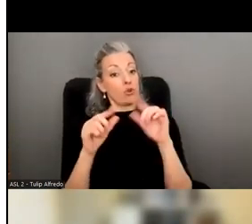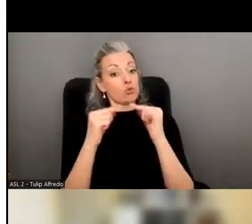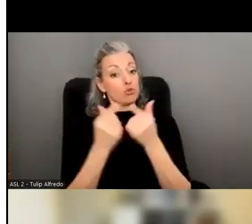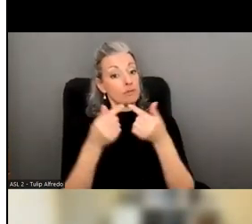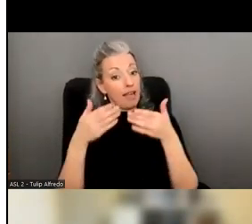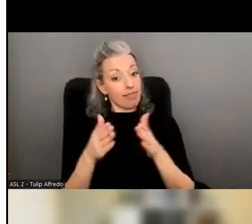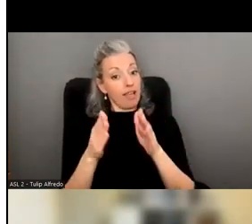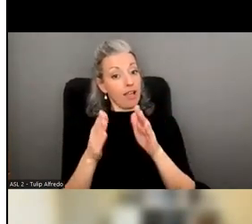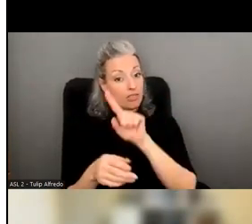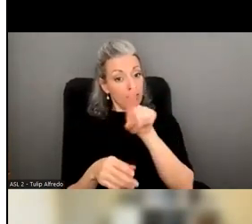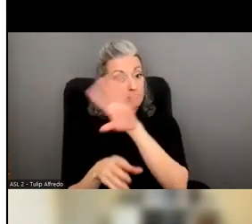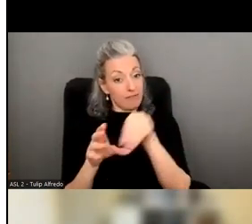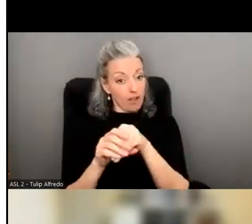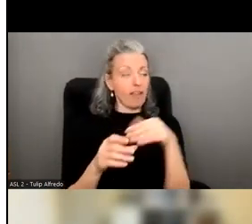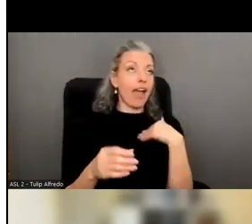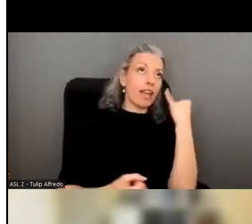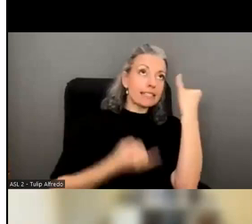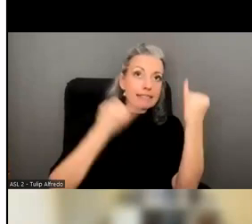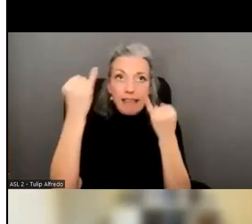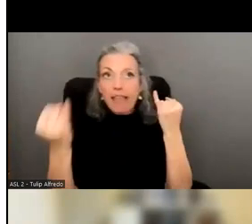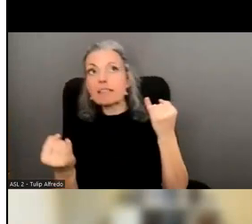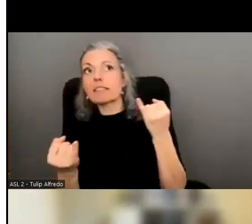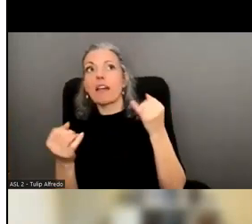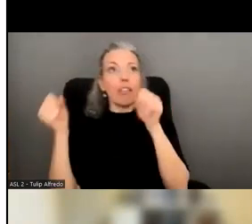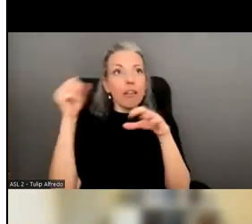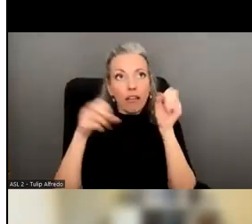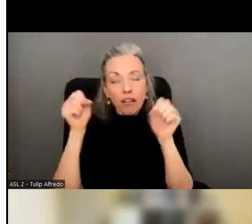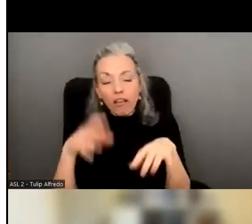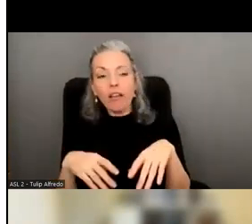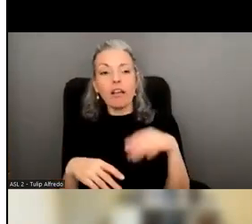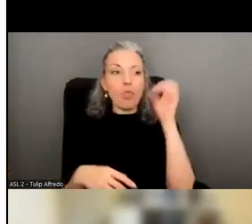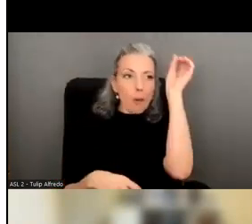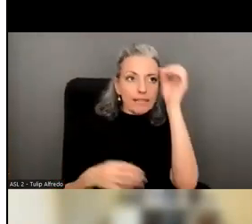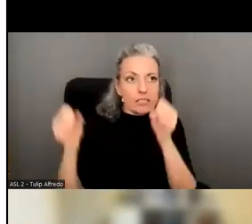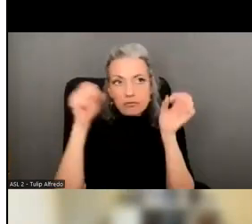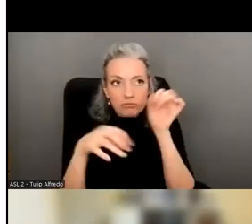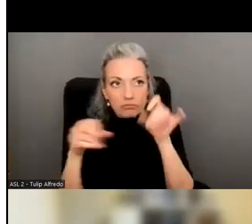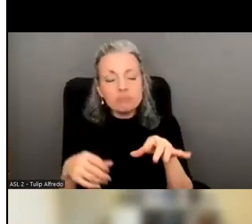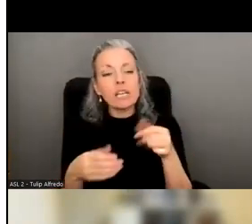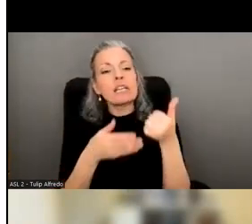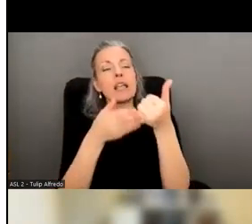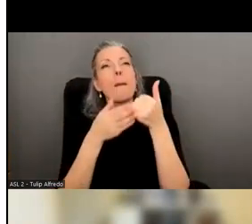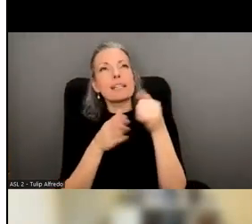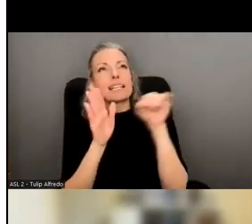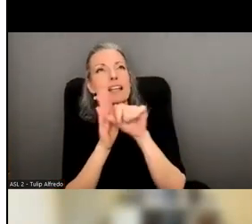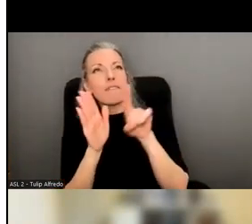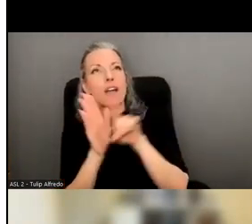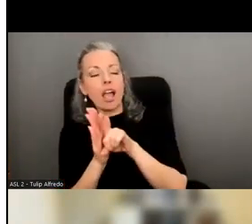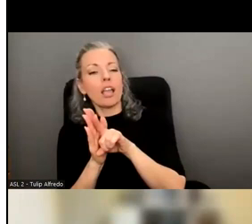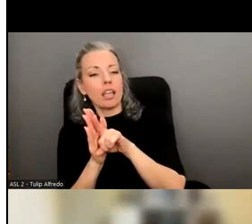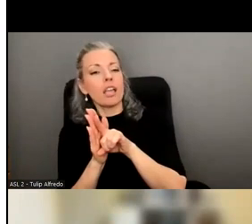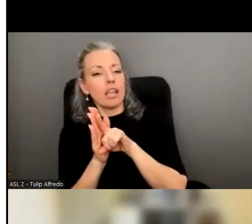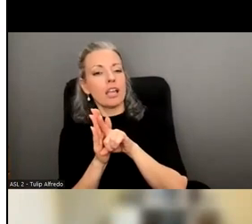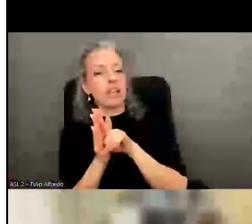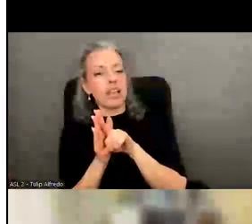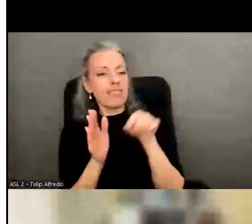participants to bounce off ideas, diversify opinions, and flesh out ideas more comprehensively, which will help us really identify. So